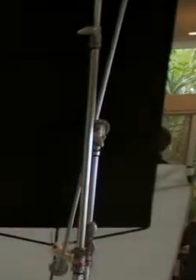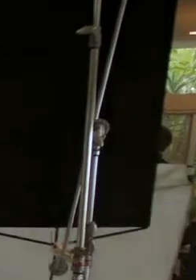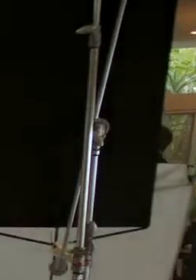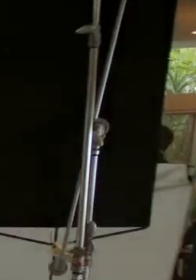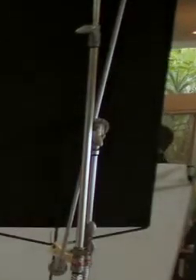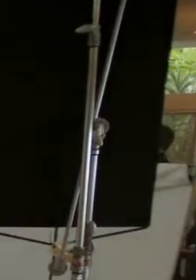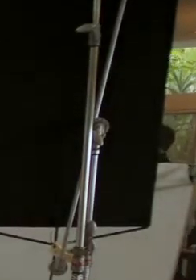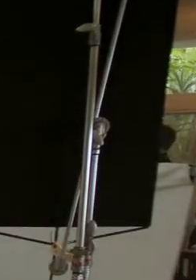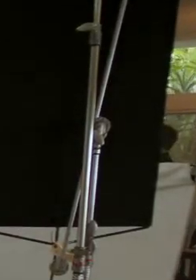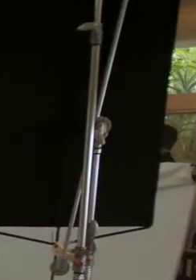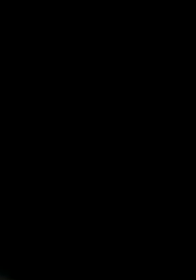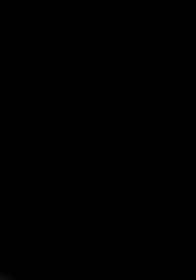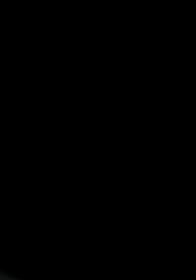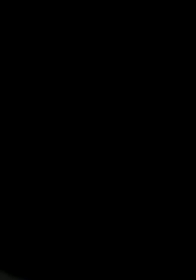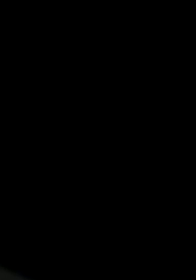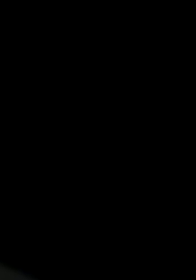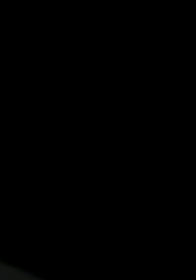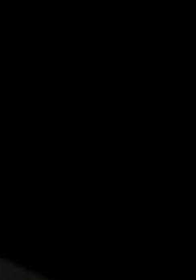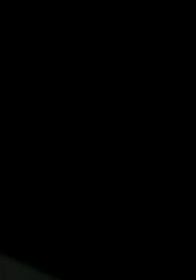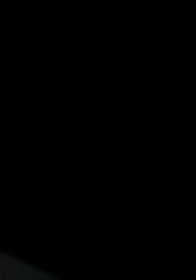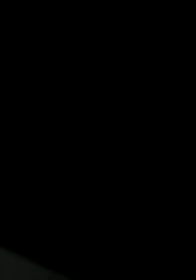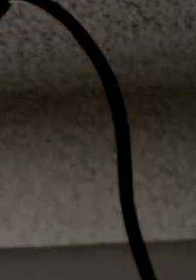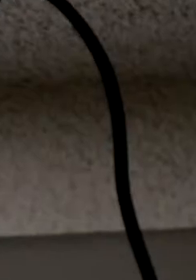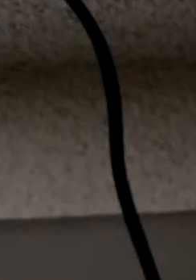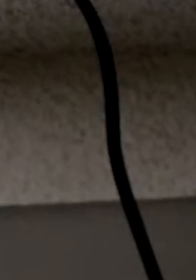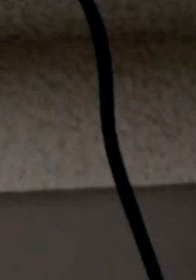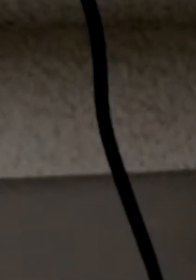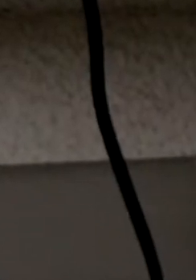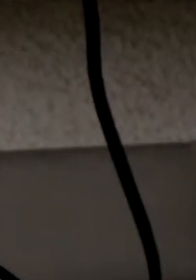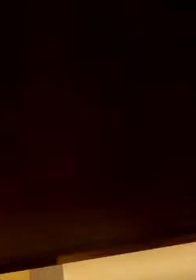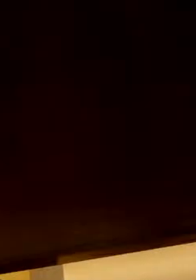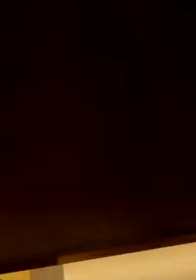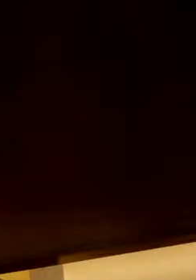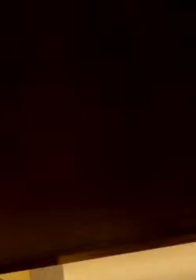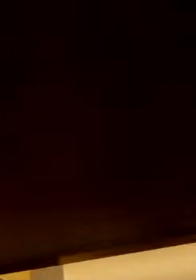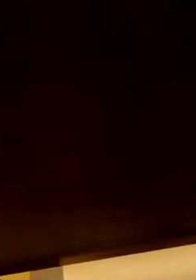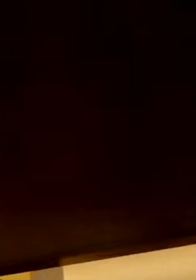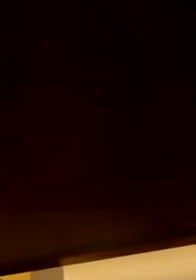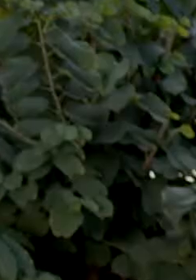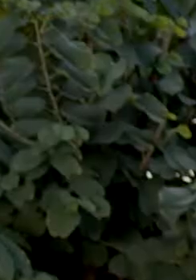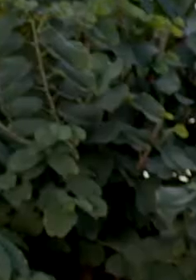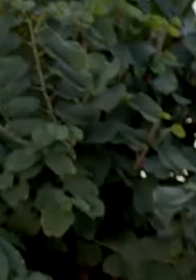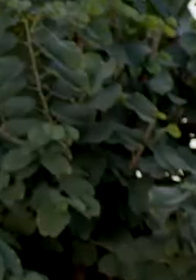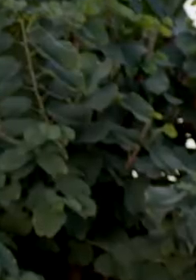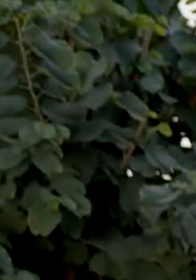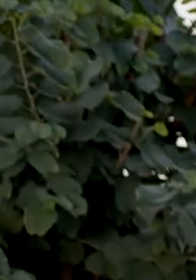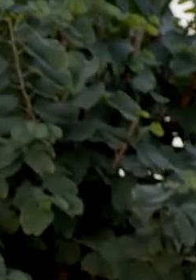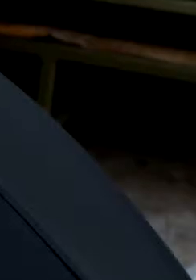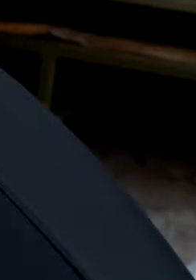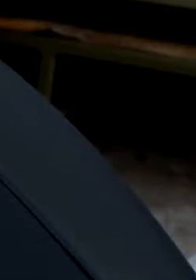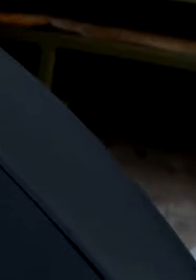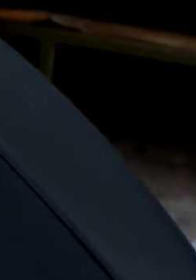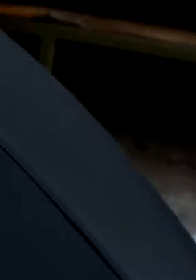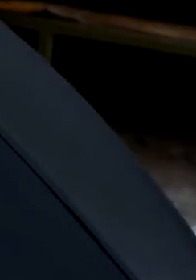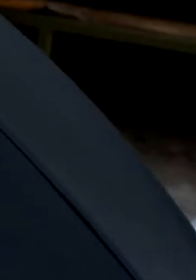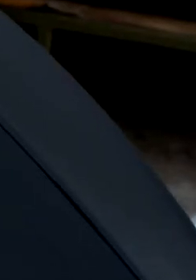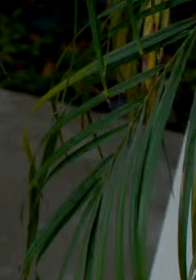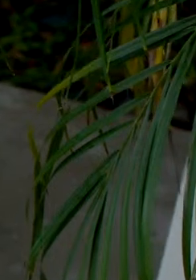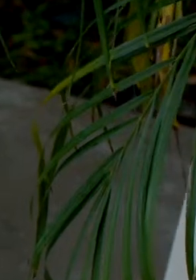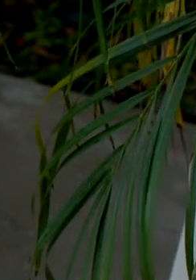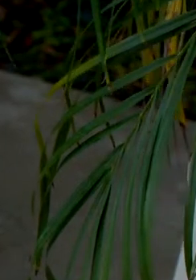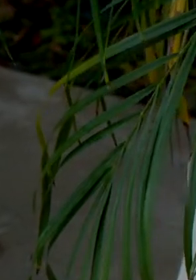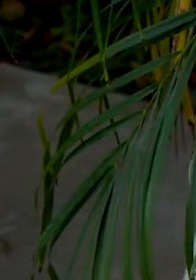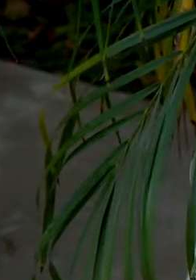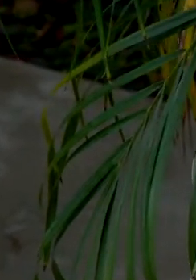more powerful and more energy efficient. They have over 50 modifiers, but there's also a Bowens mount, so you can do an